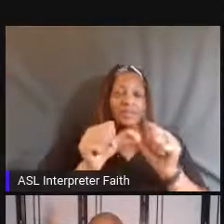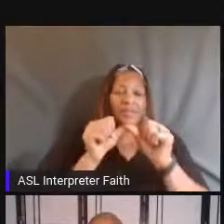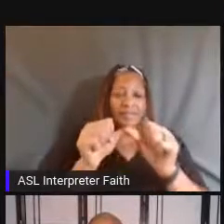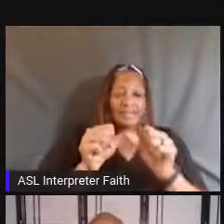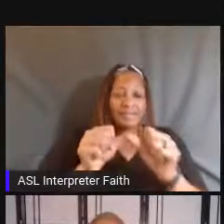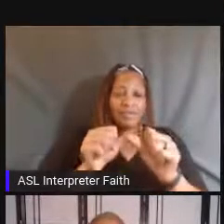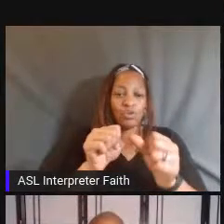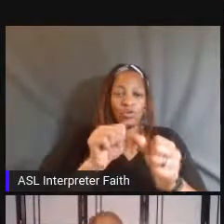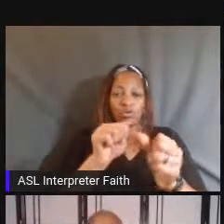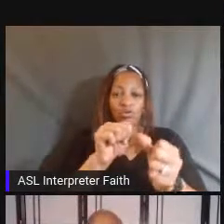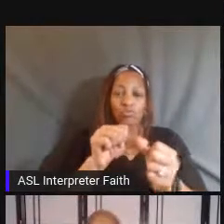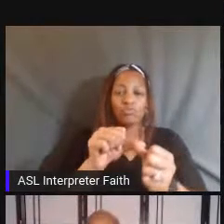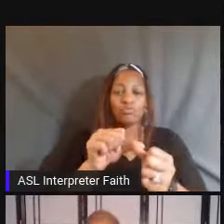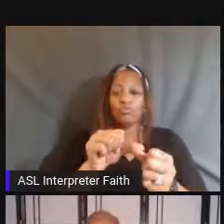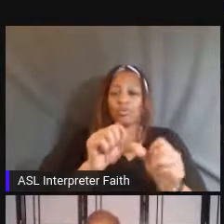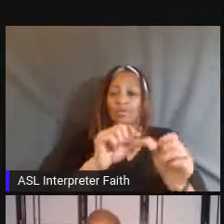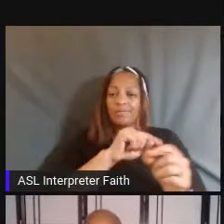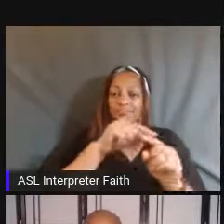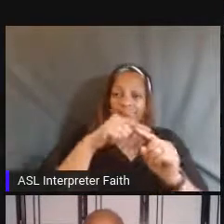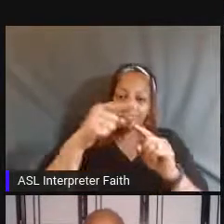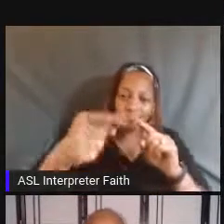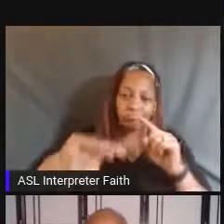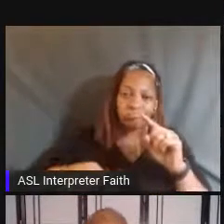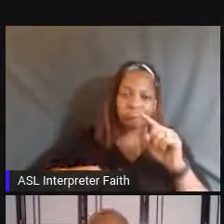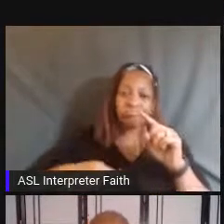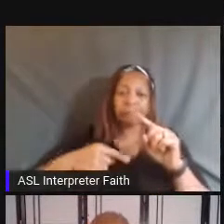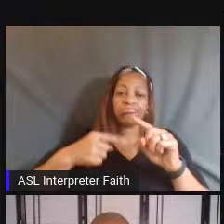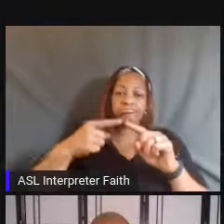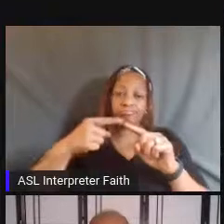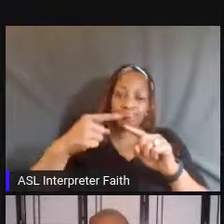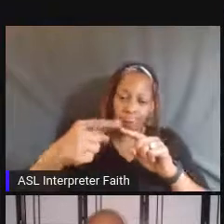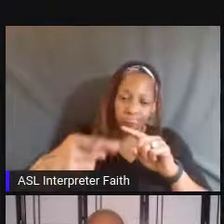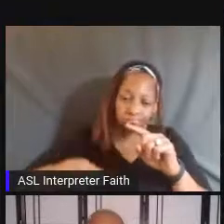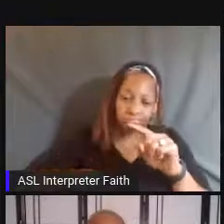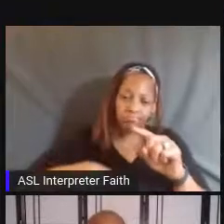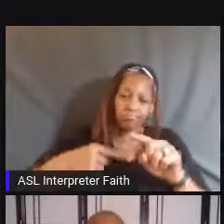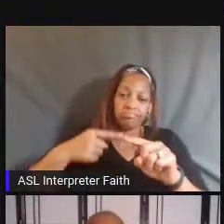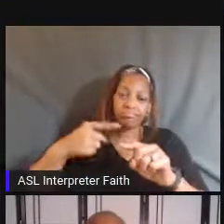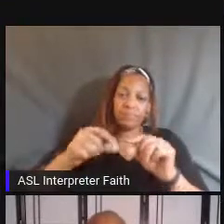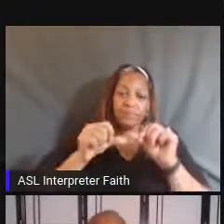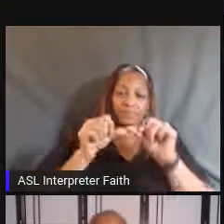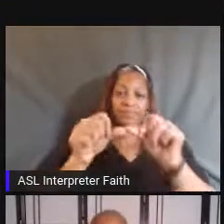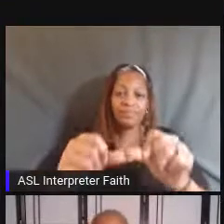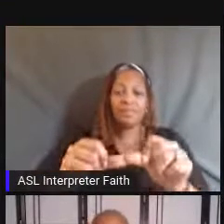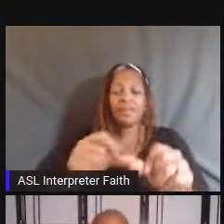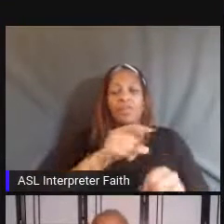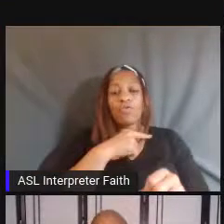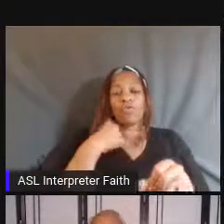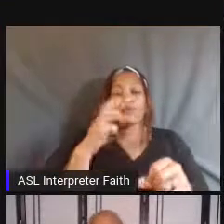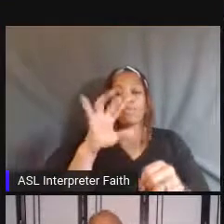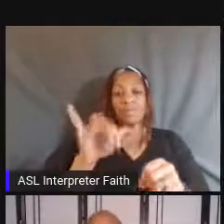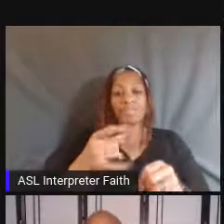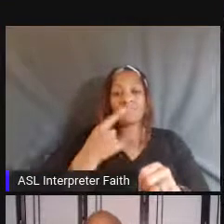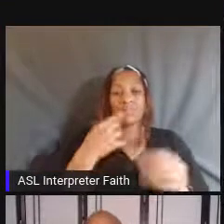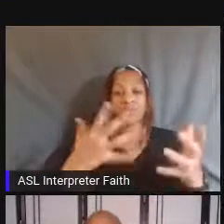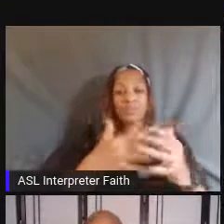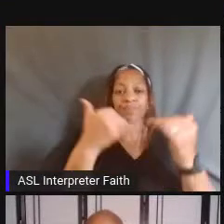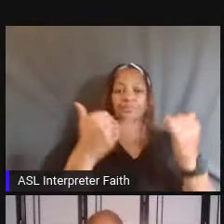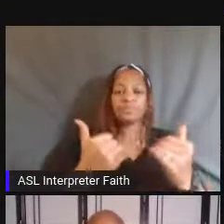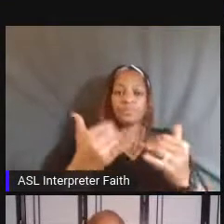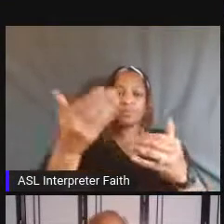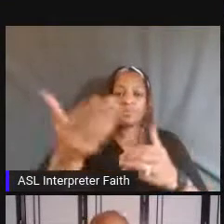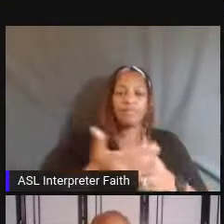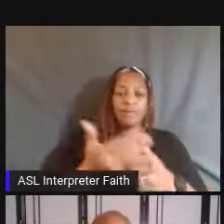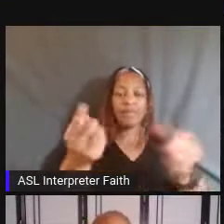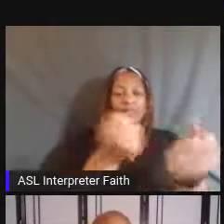of, always in motion. Reverend Ray says, today, right now, we are invited to love